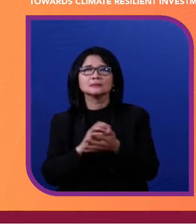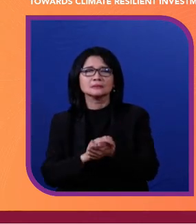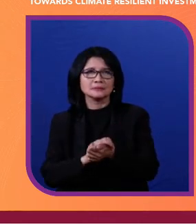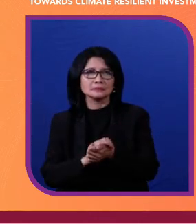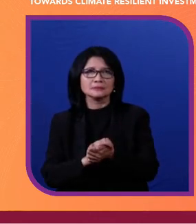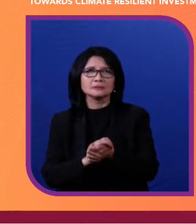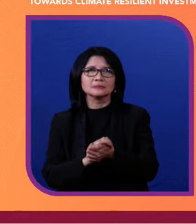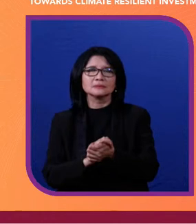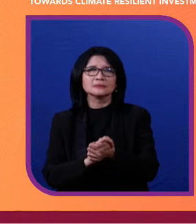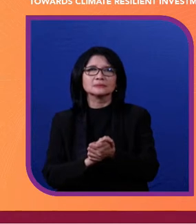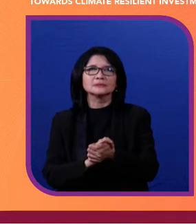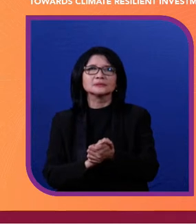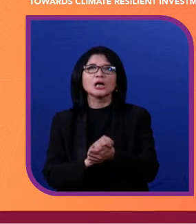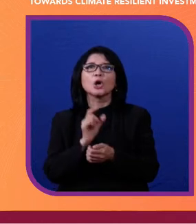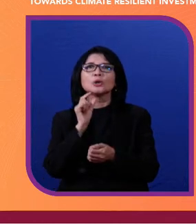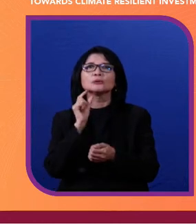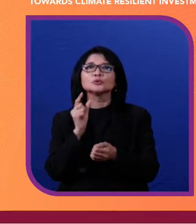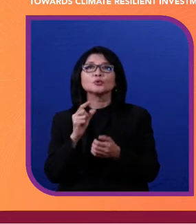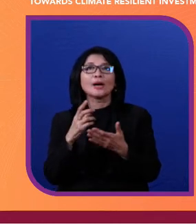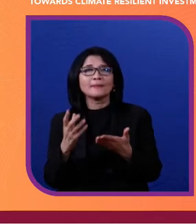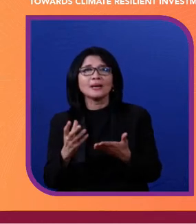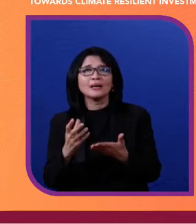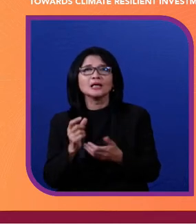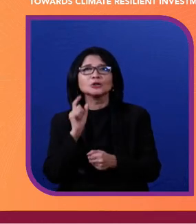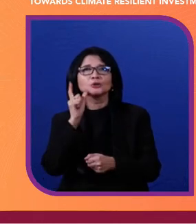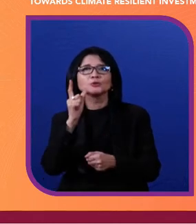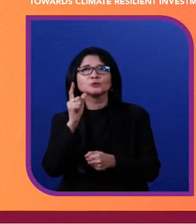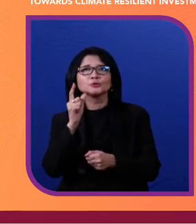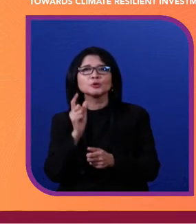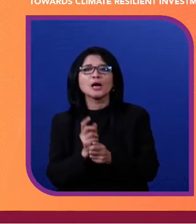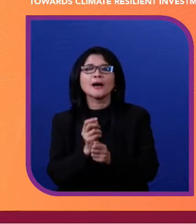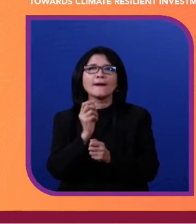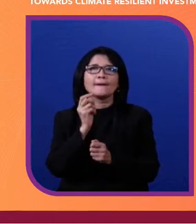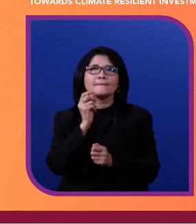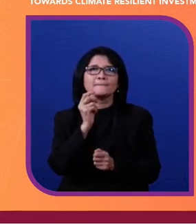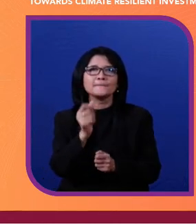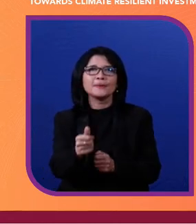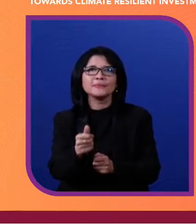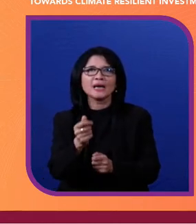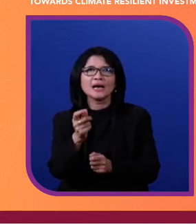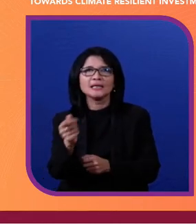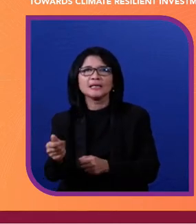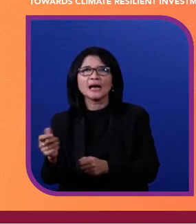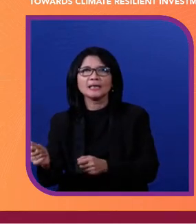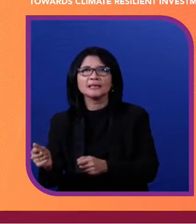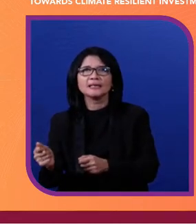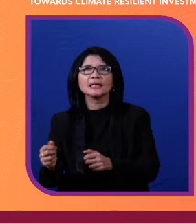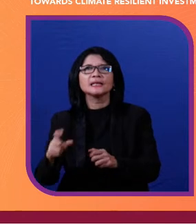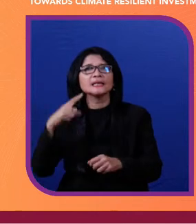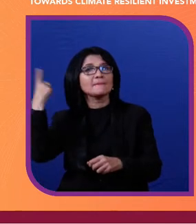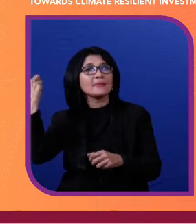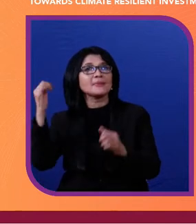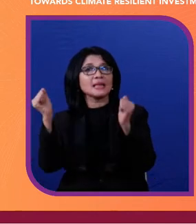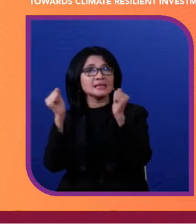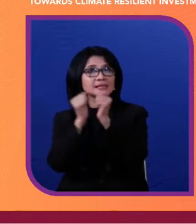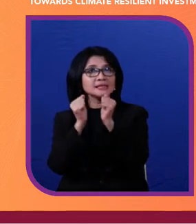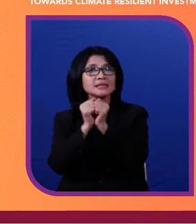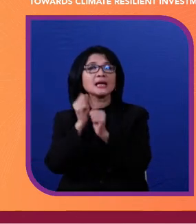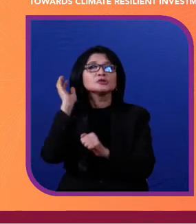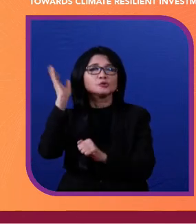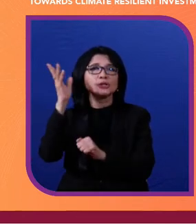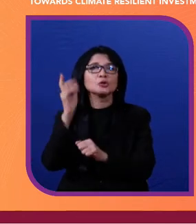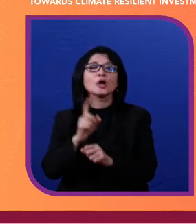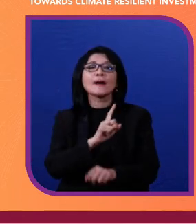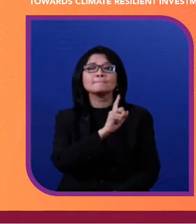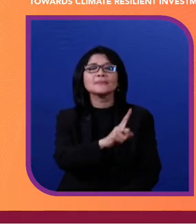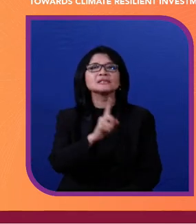evening That The government promise in each Project How to make sure